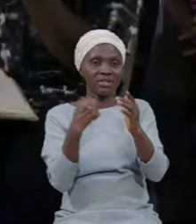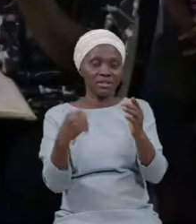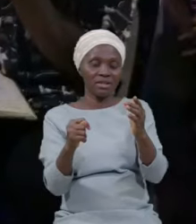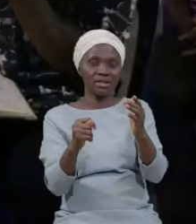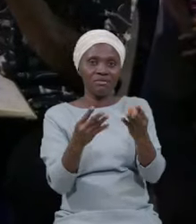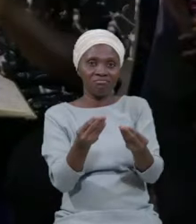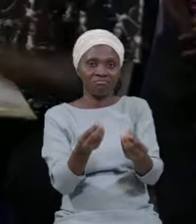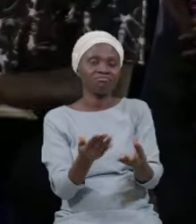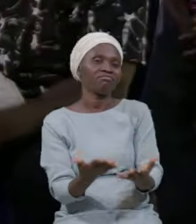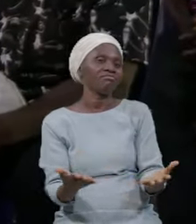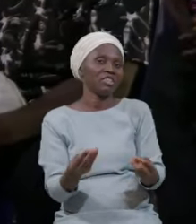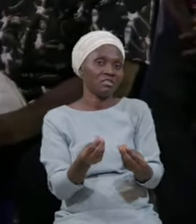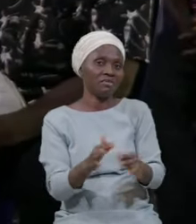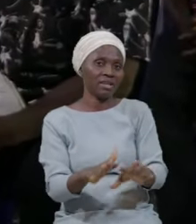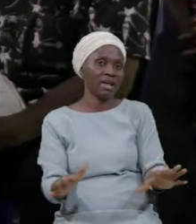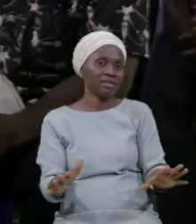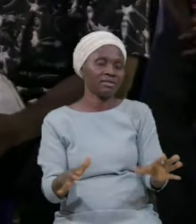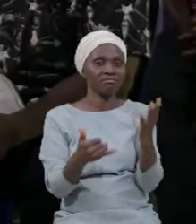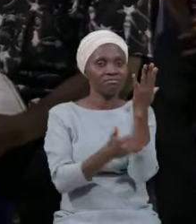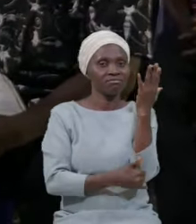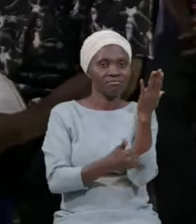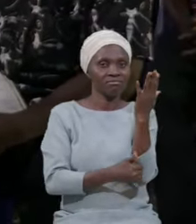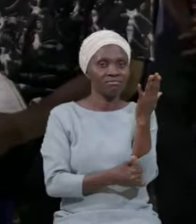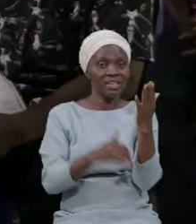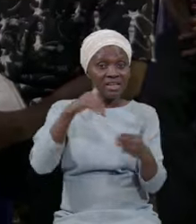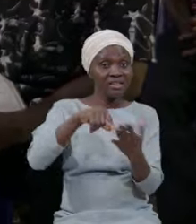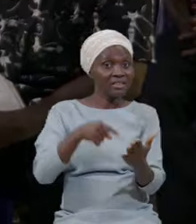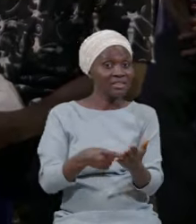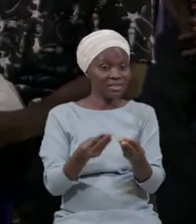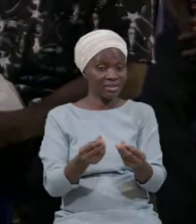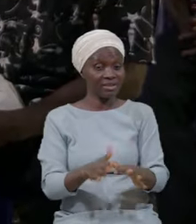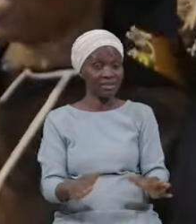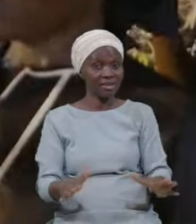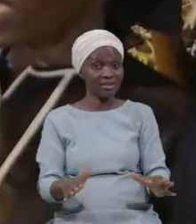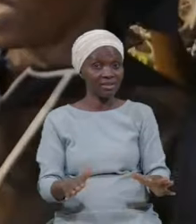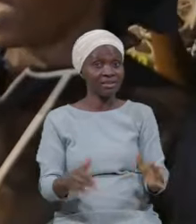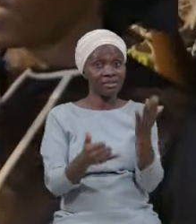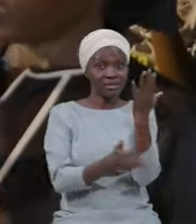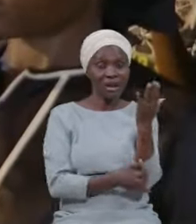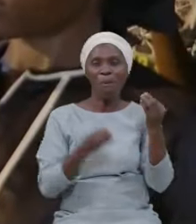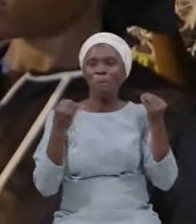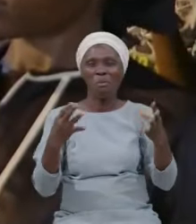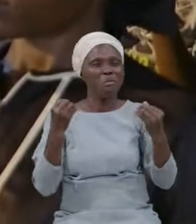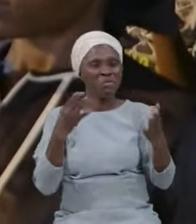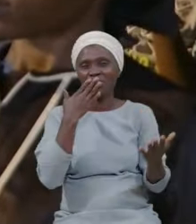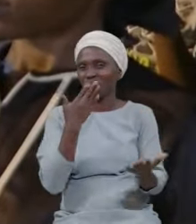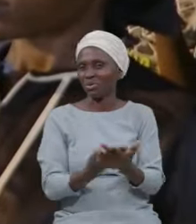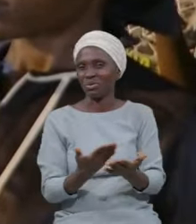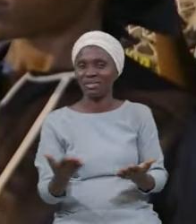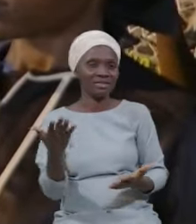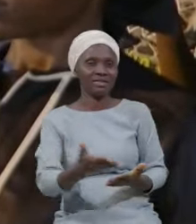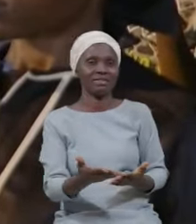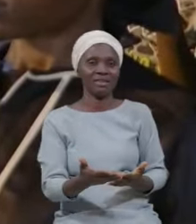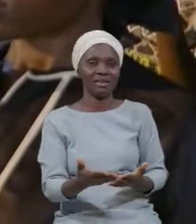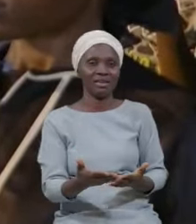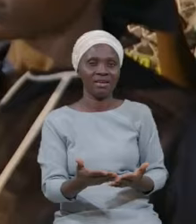land. There's much good in your land where you are here. And all the other people will not